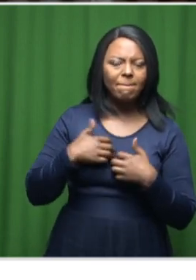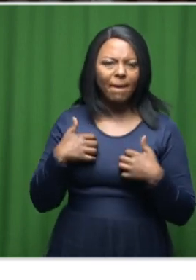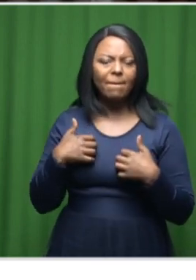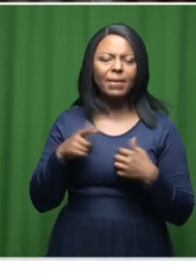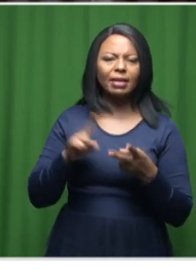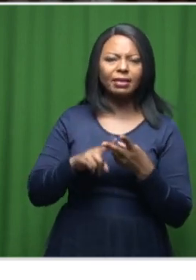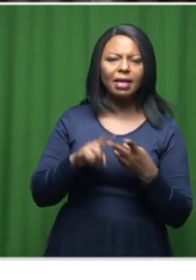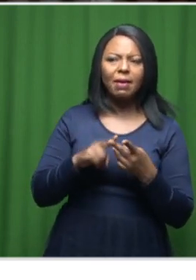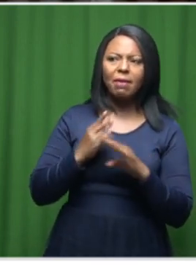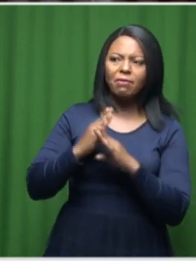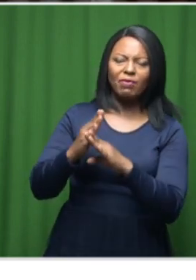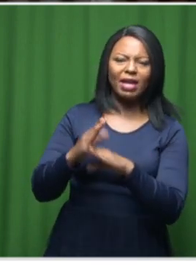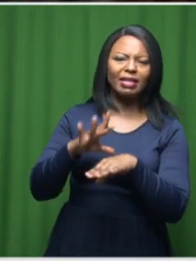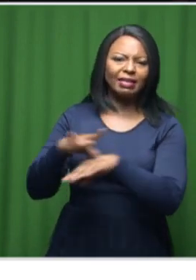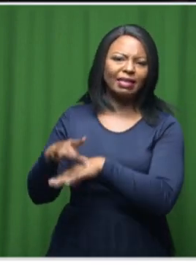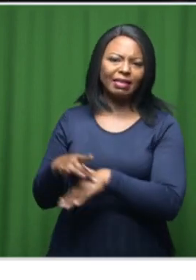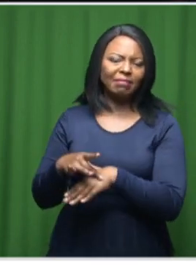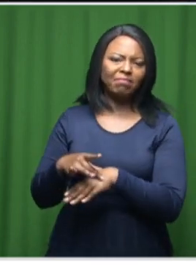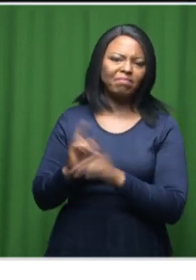various preventable diseases.